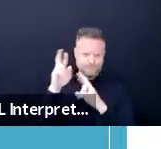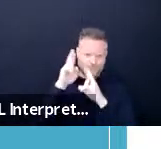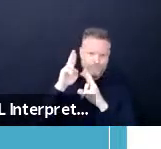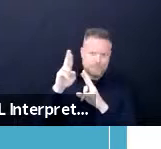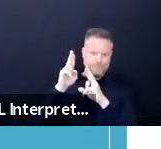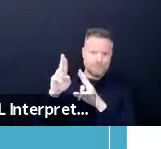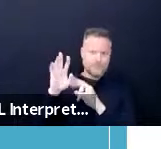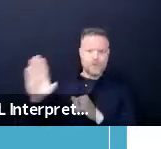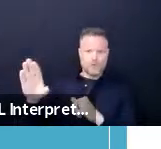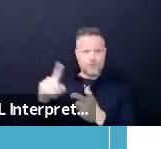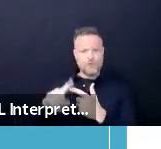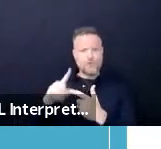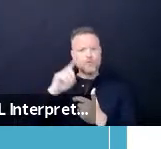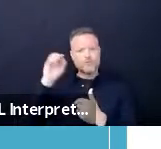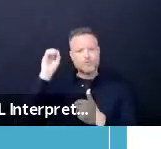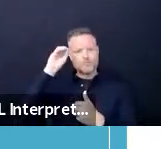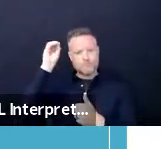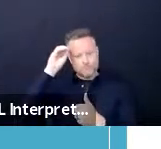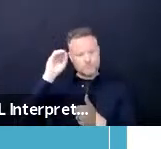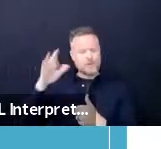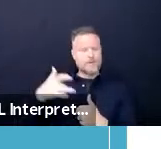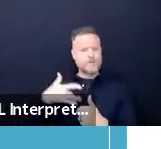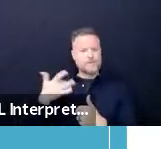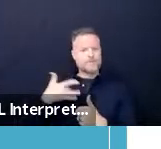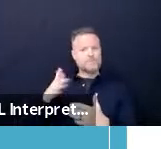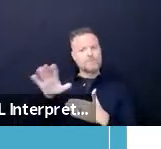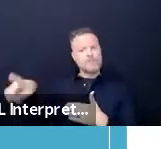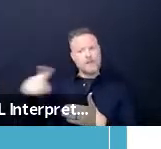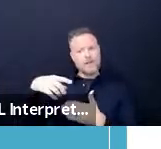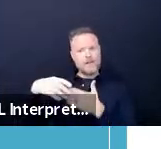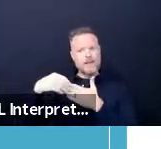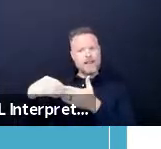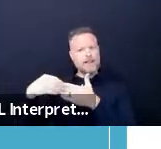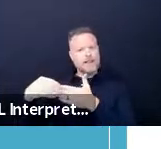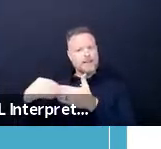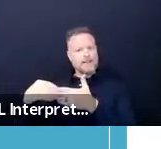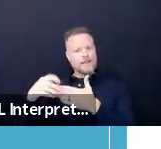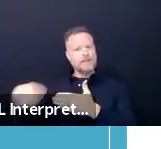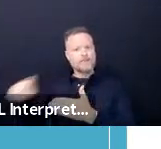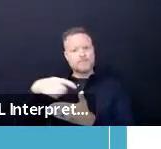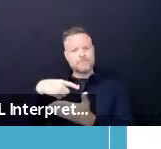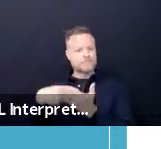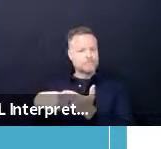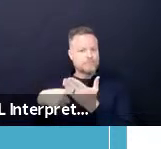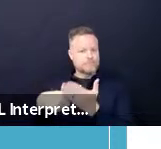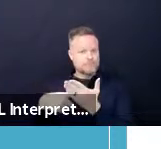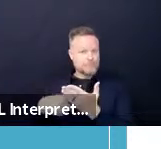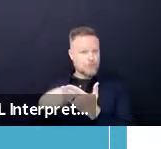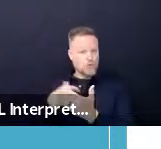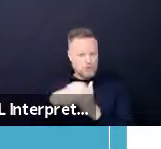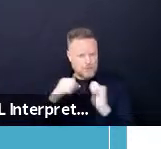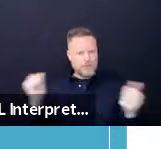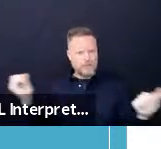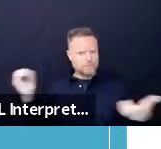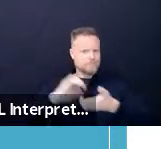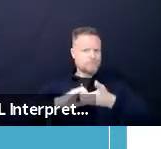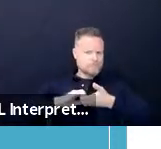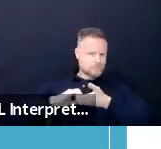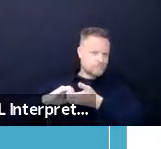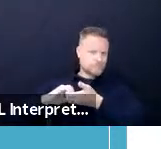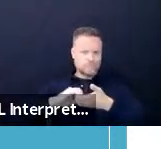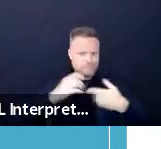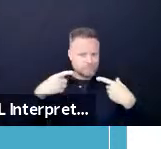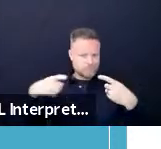of color and really letting them lead the conversation to collaborate and create solutions, and increase